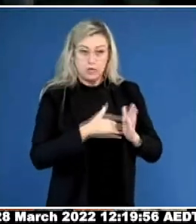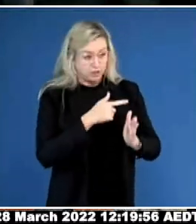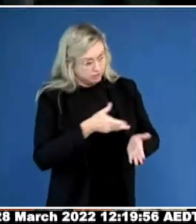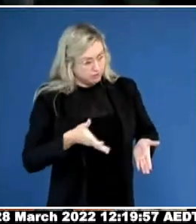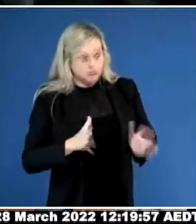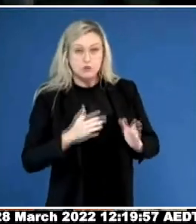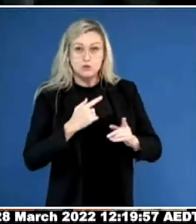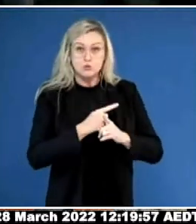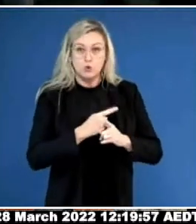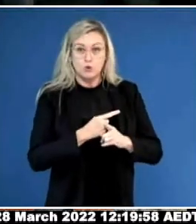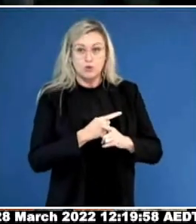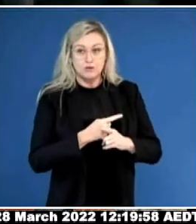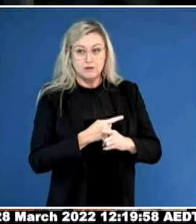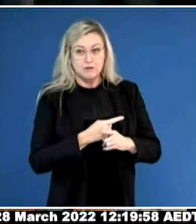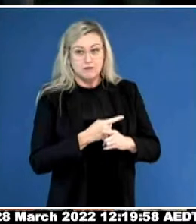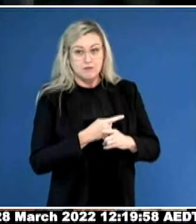last time.